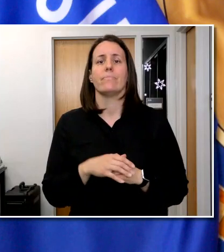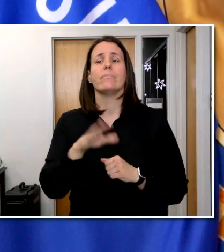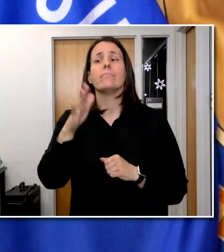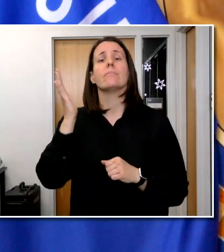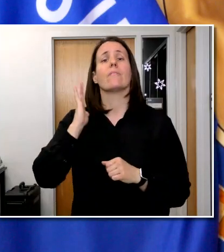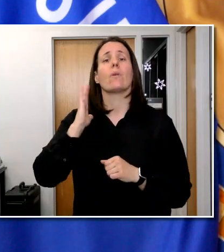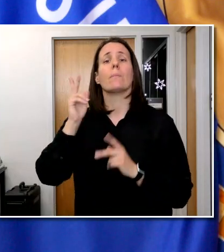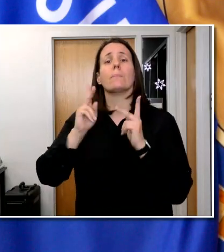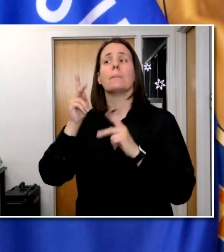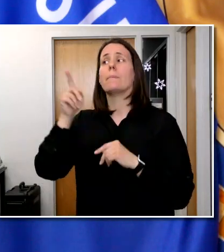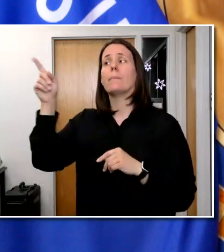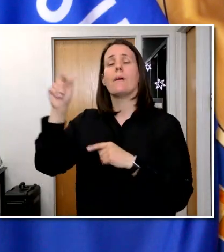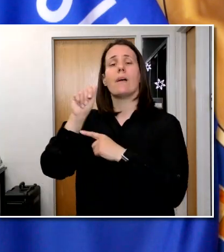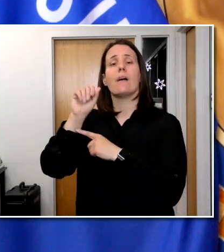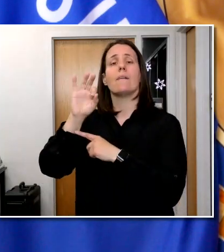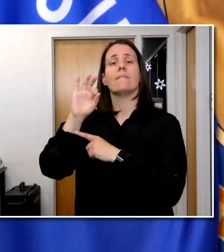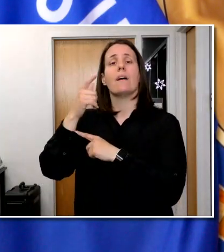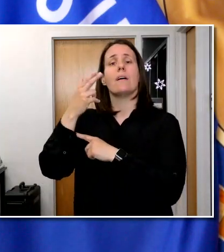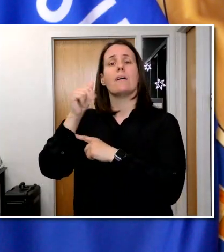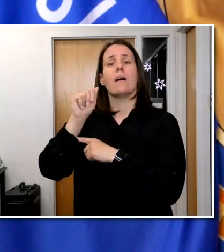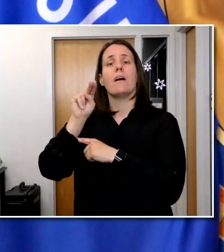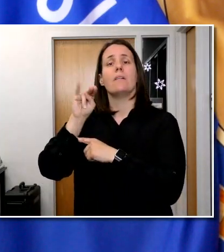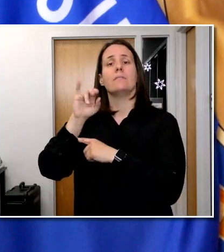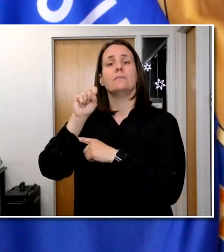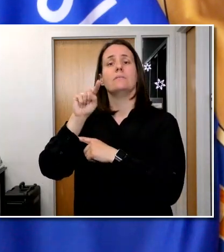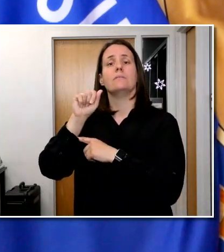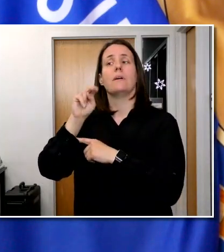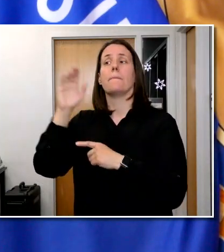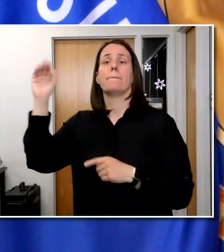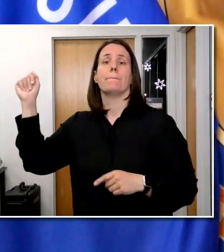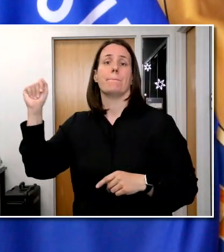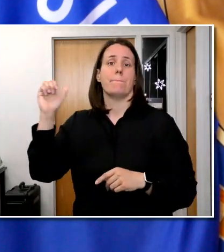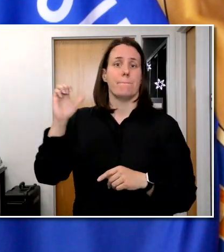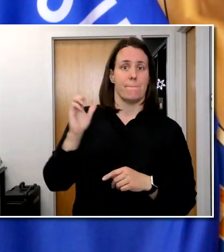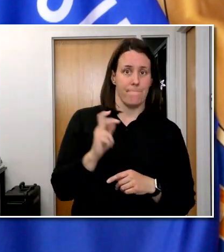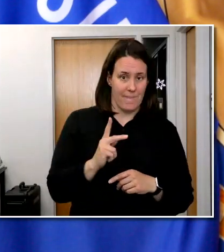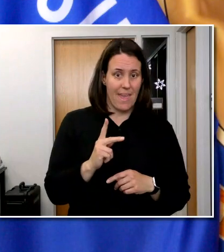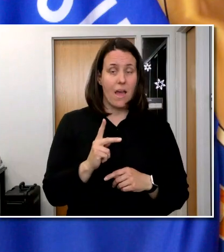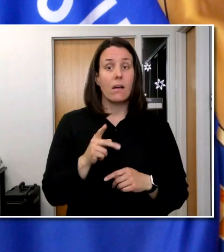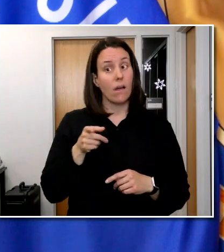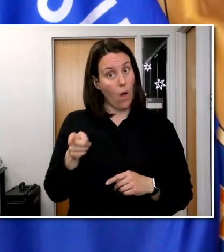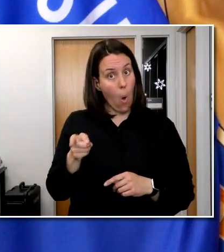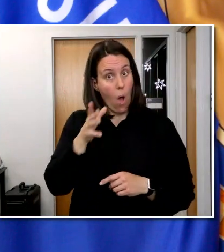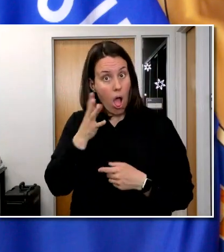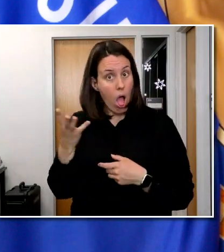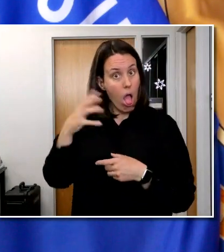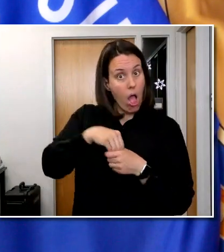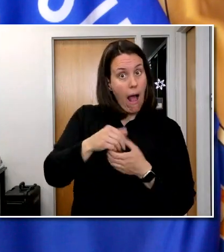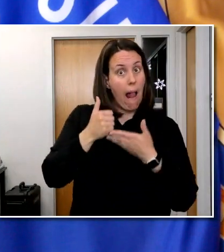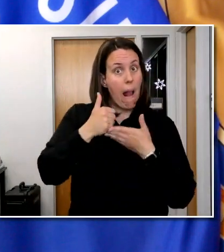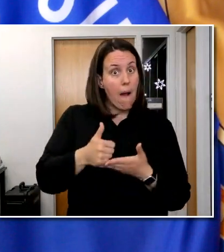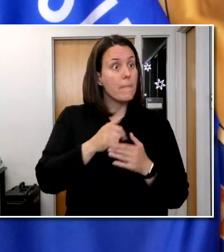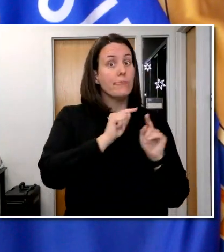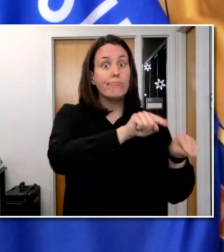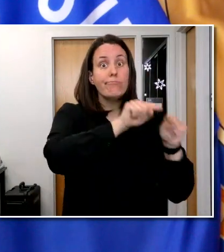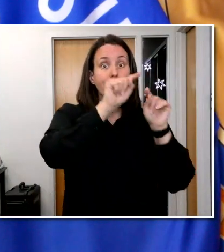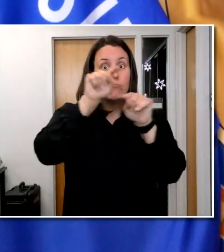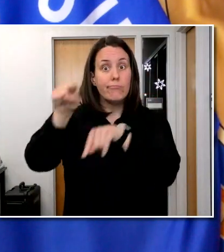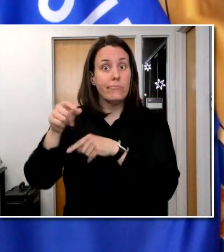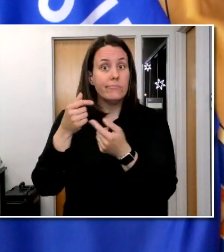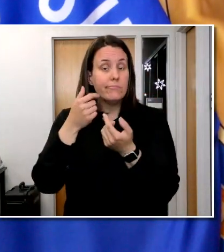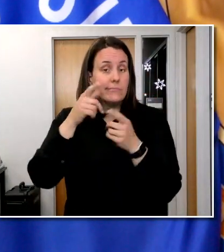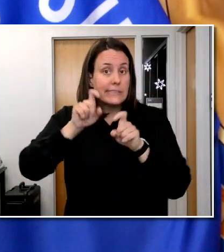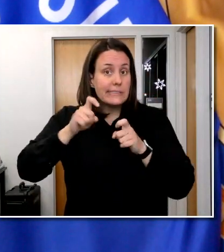Wisconsin? So the 2 questions. So the first question, how many people we have.